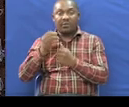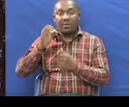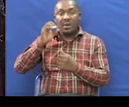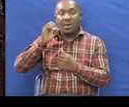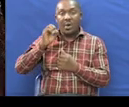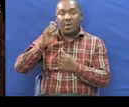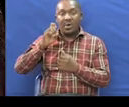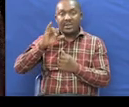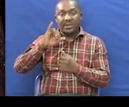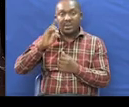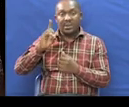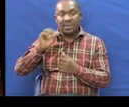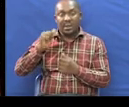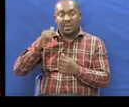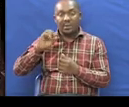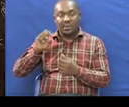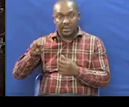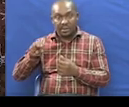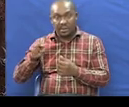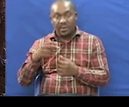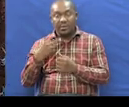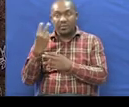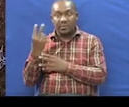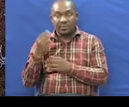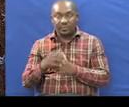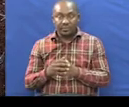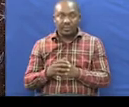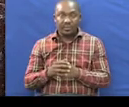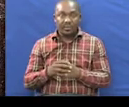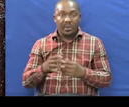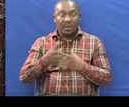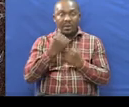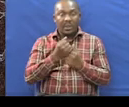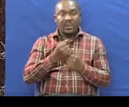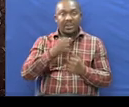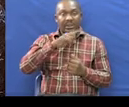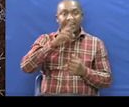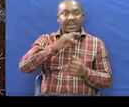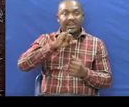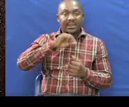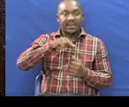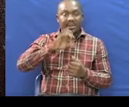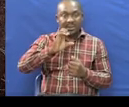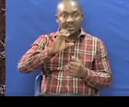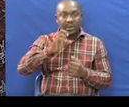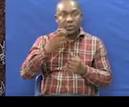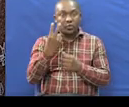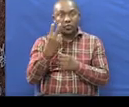have only zinc 2 ion. When you try to write the electronic configuration of zinc 2